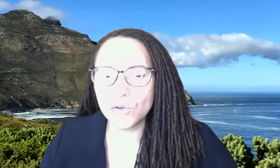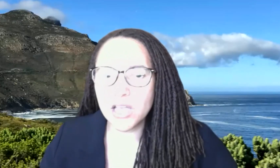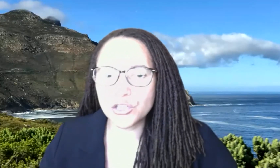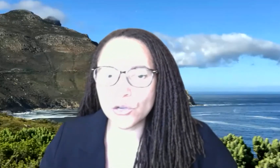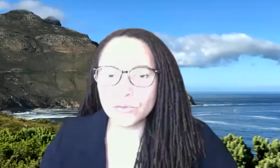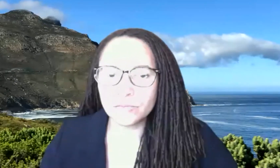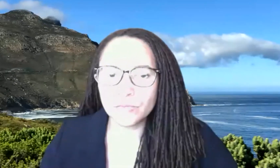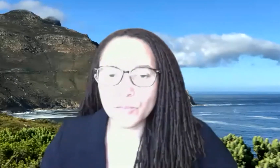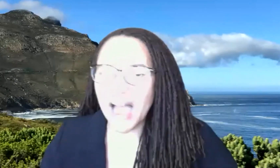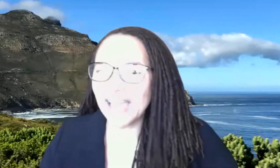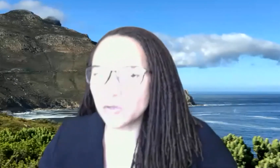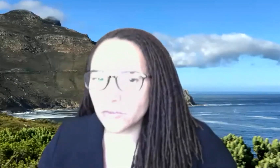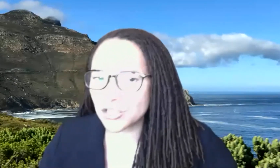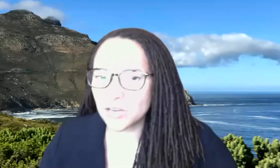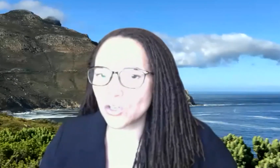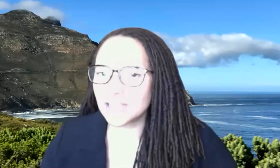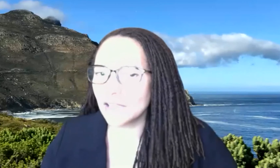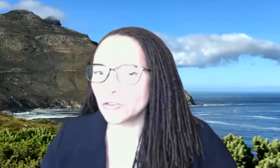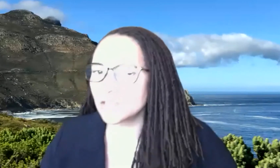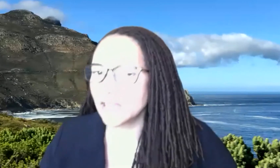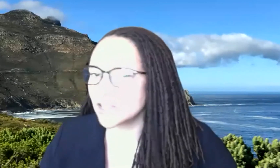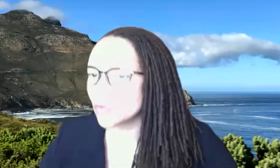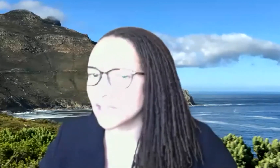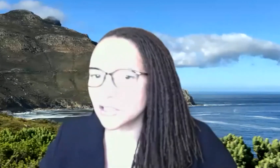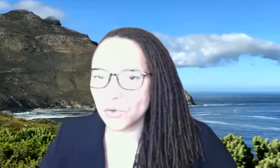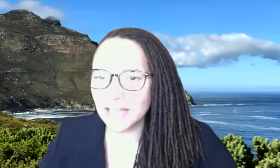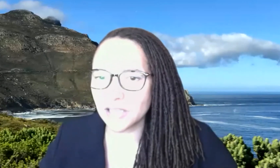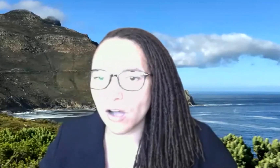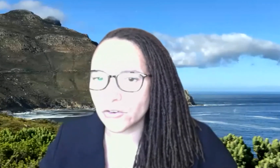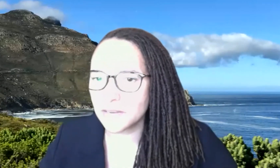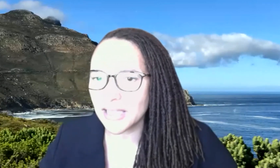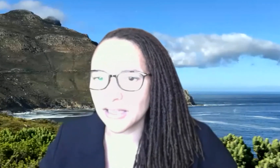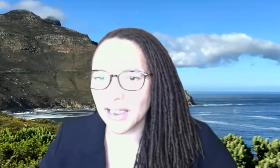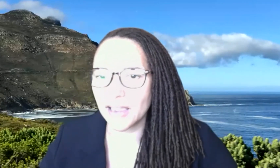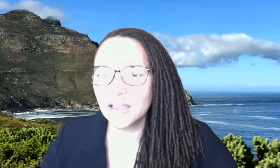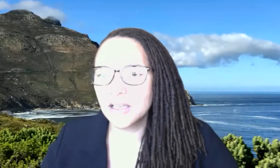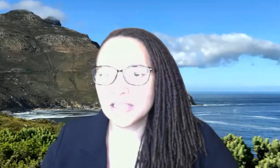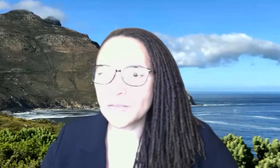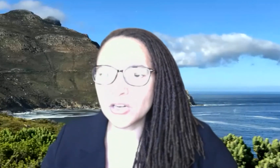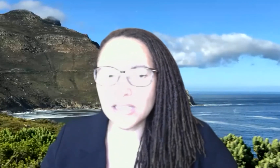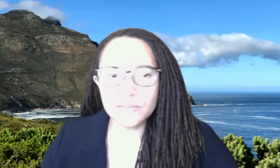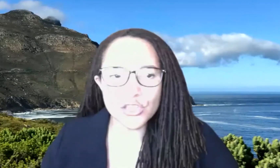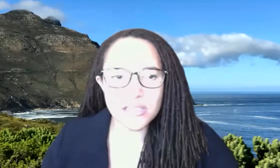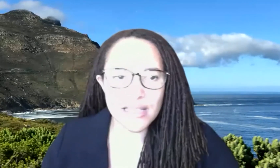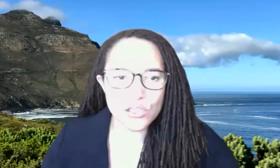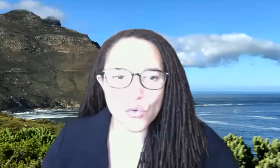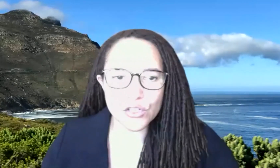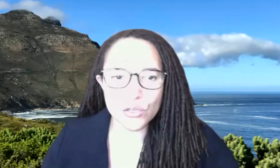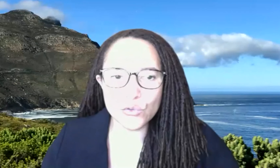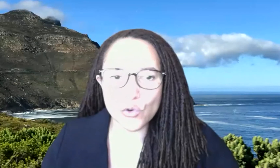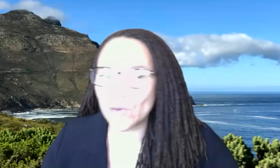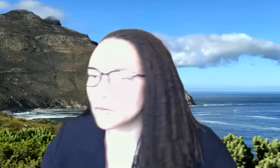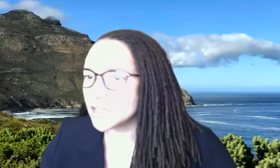school showed high motivation and worked to take full advantage of what that school had to offer in making an A. Similarly, admissions test scores